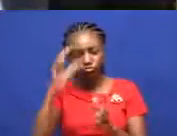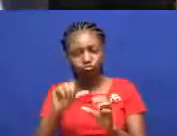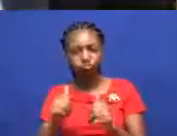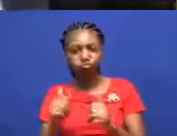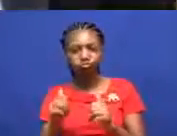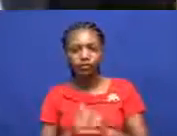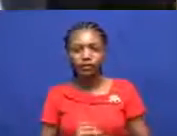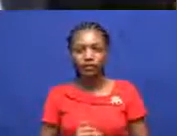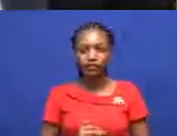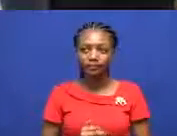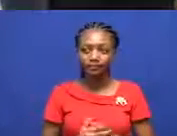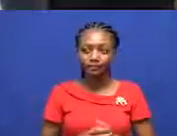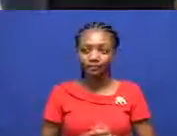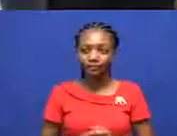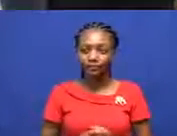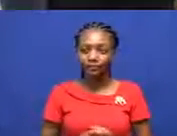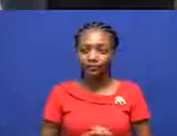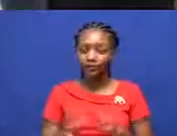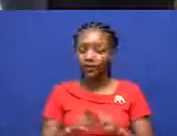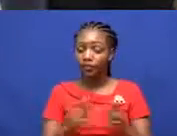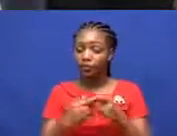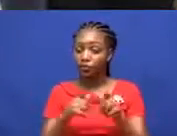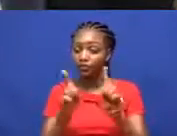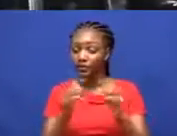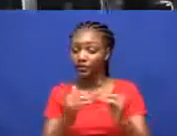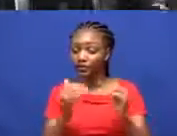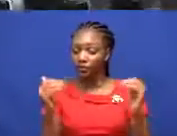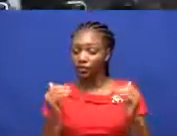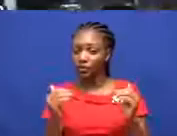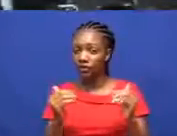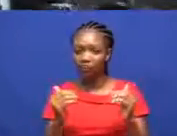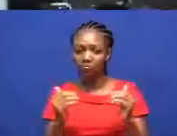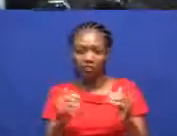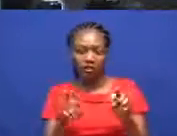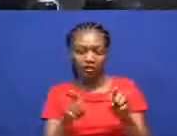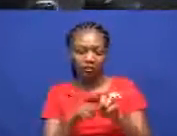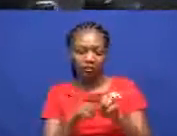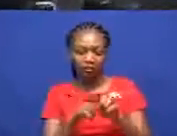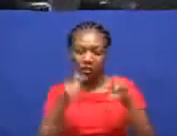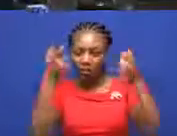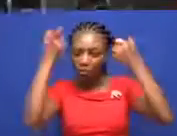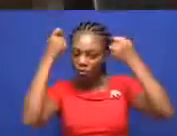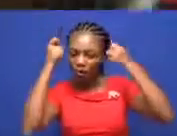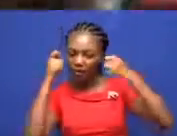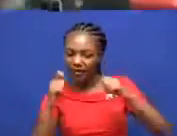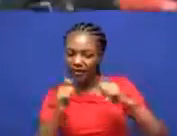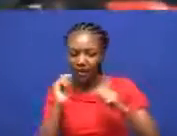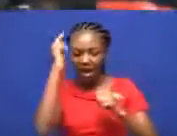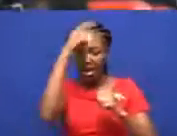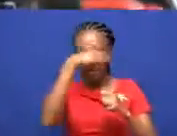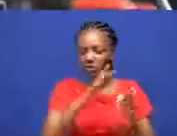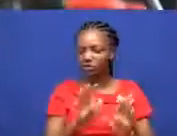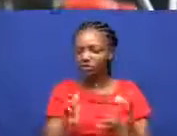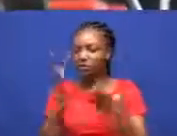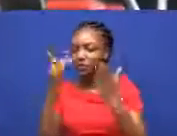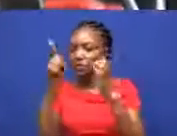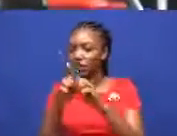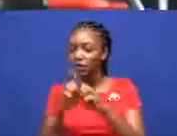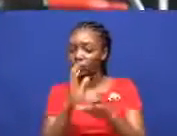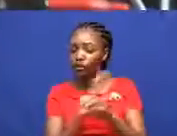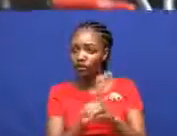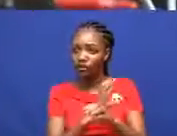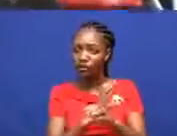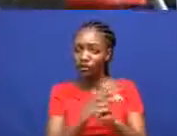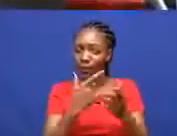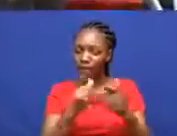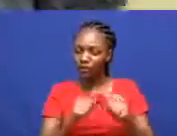his prowess at various gigs, among them weddings, graduation ceremonies, and church events. The sky is